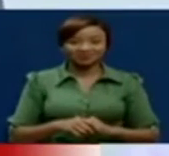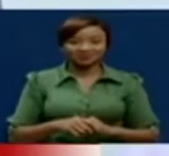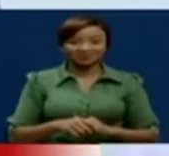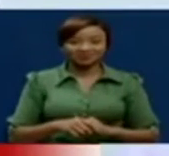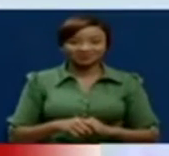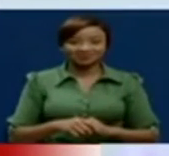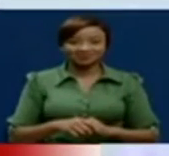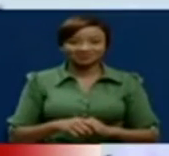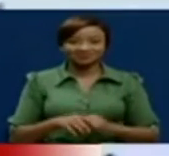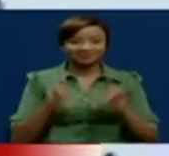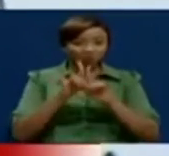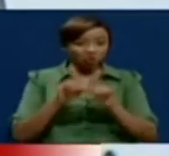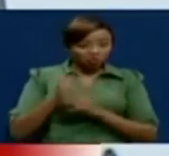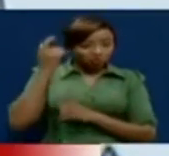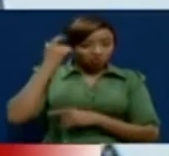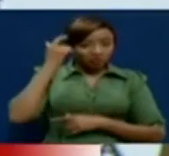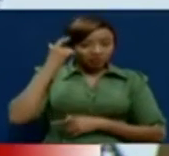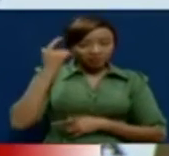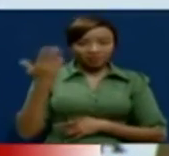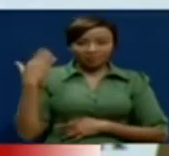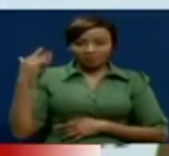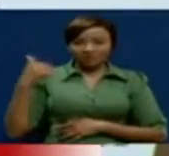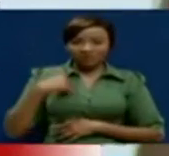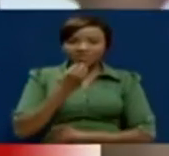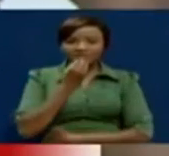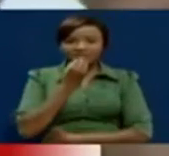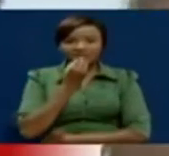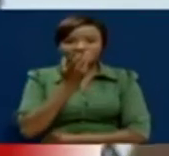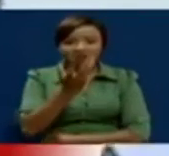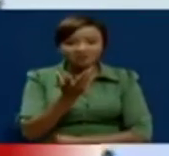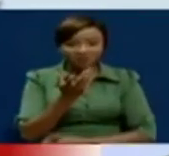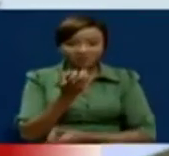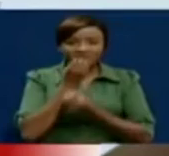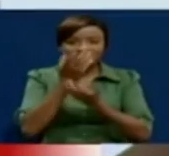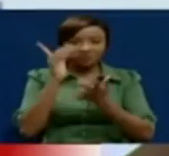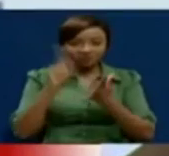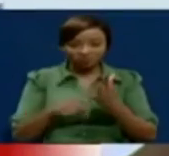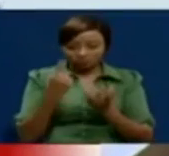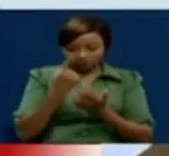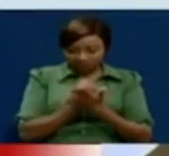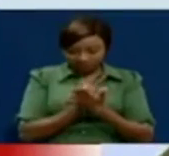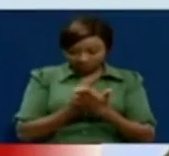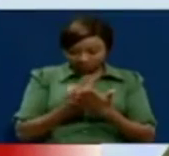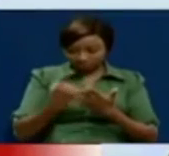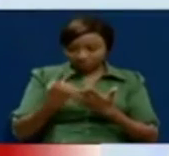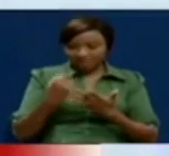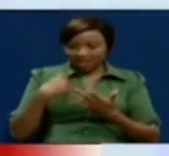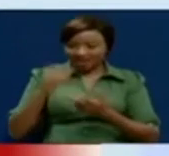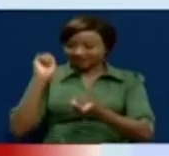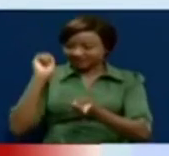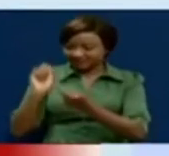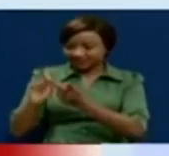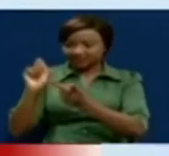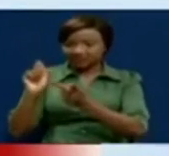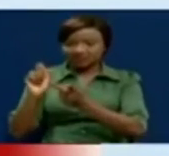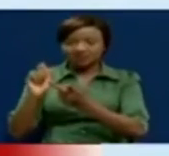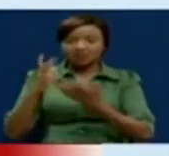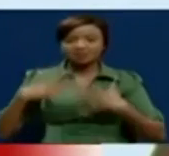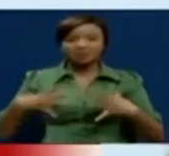If you may recall, I informed you that this week we have embarked on a mass testing